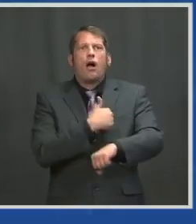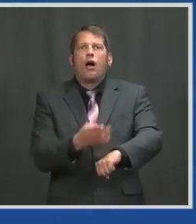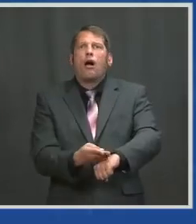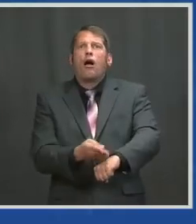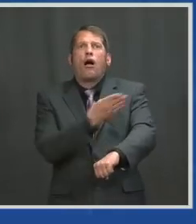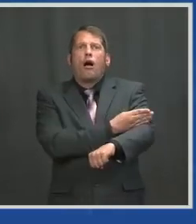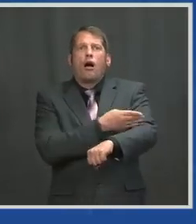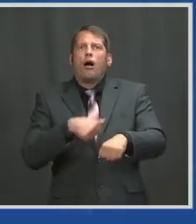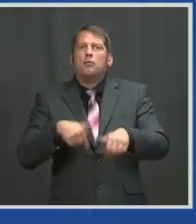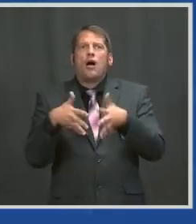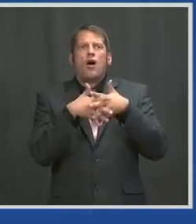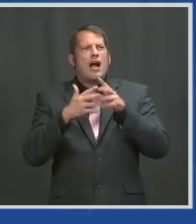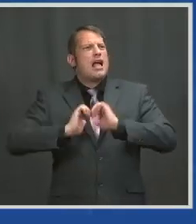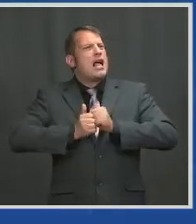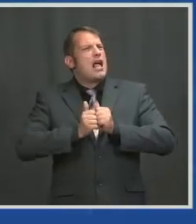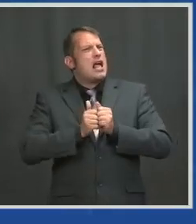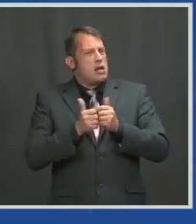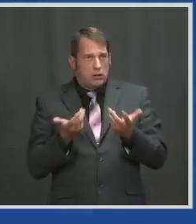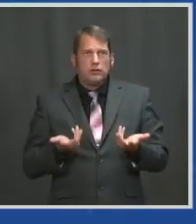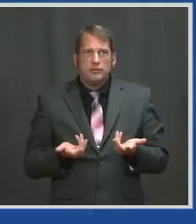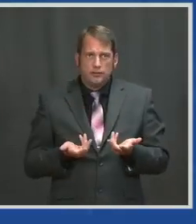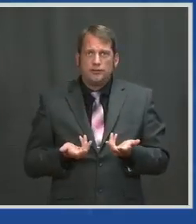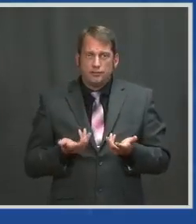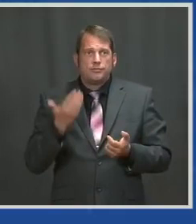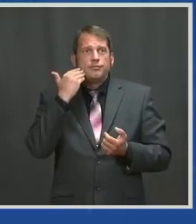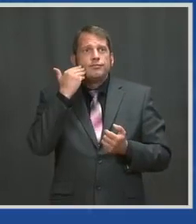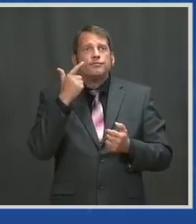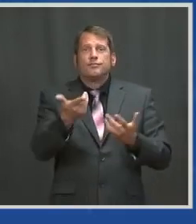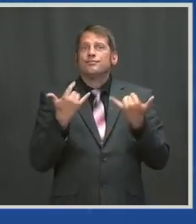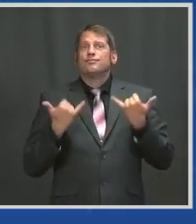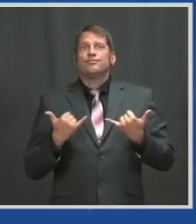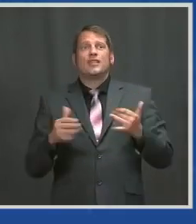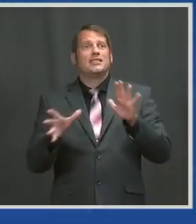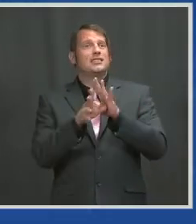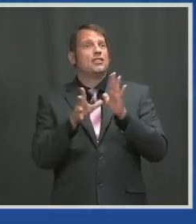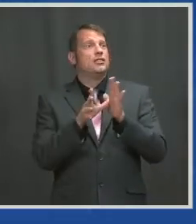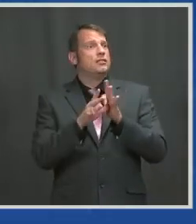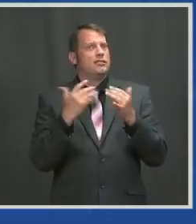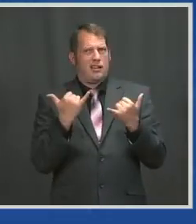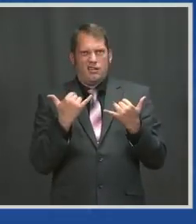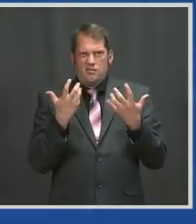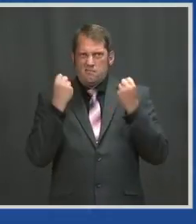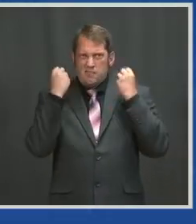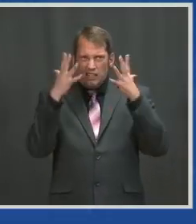from high school and beyond going to get 2 years of community